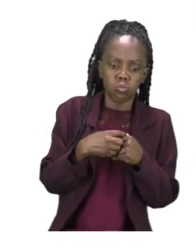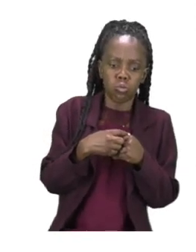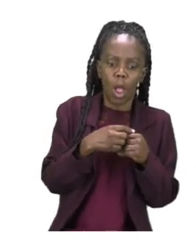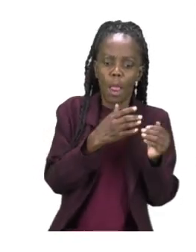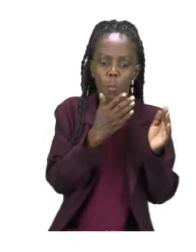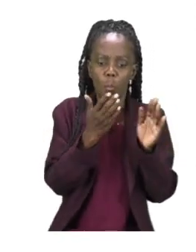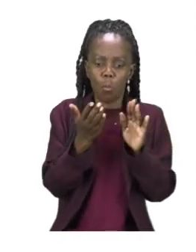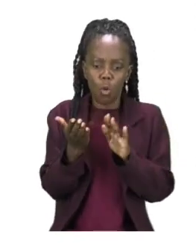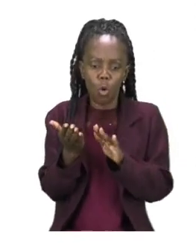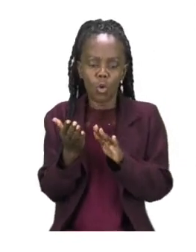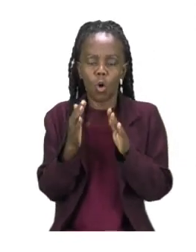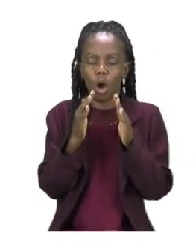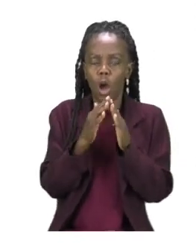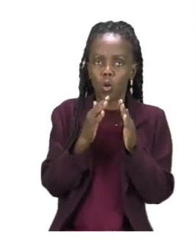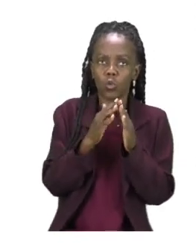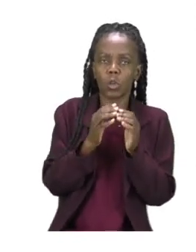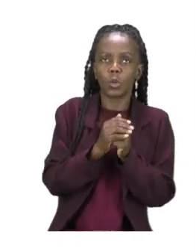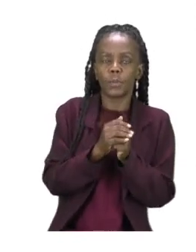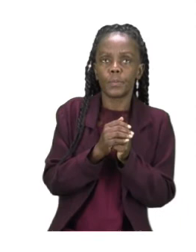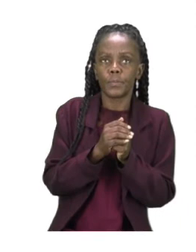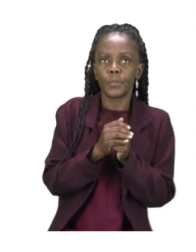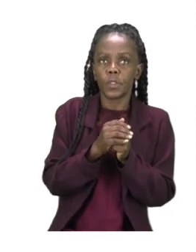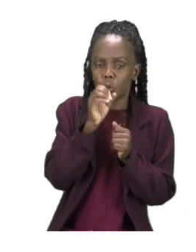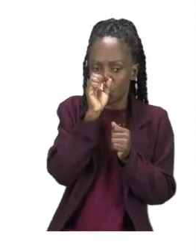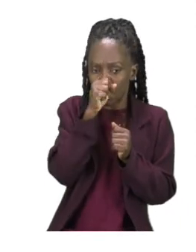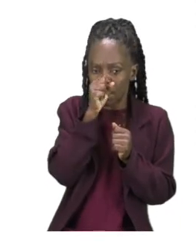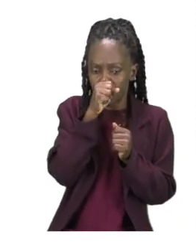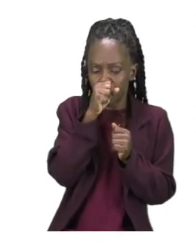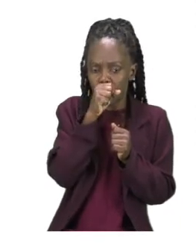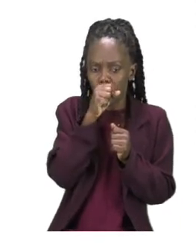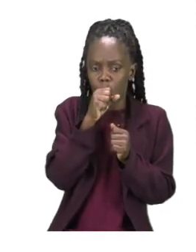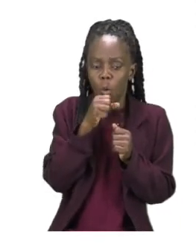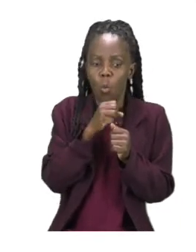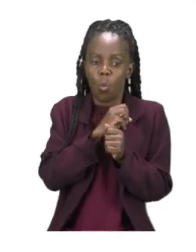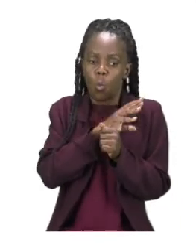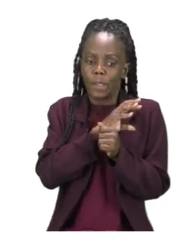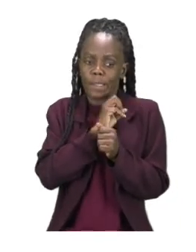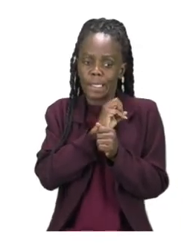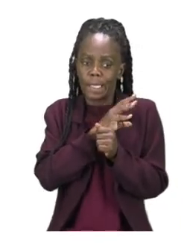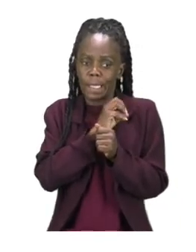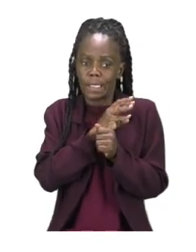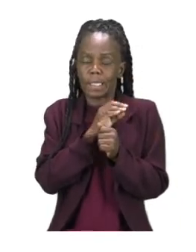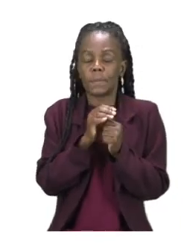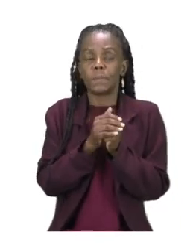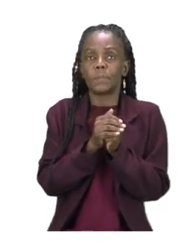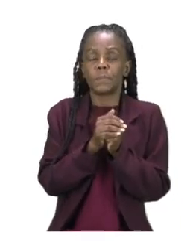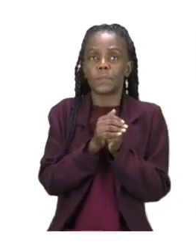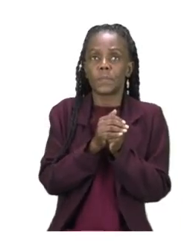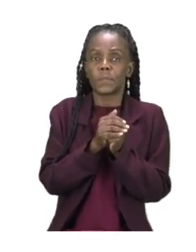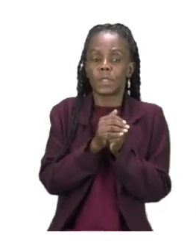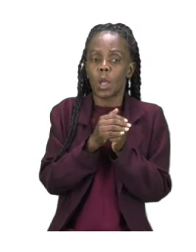The little pig was frightened, but he did not get out of his house. And he did not